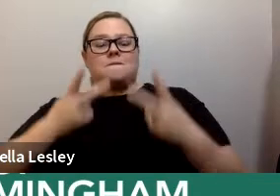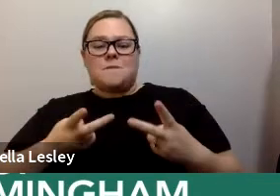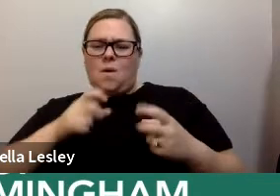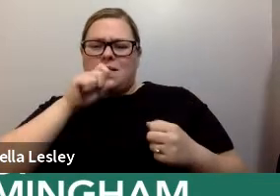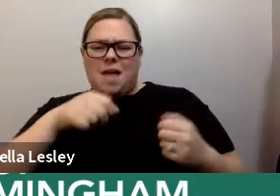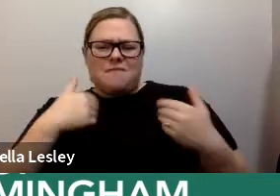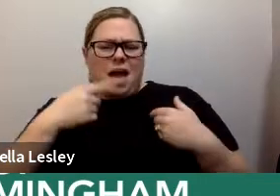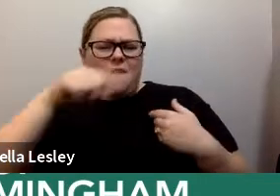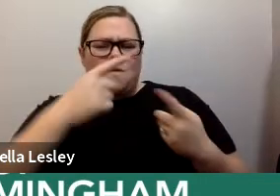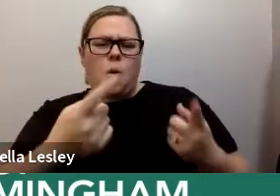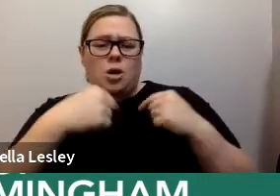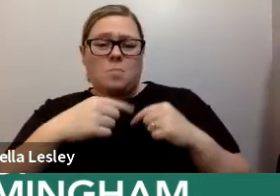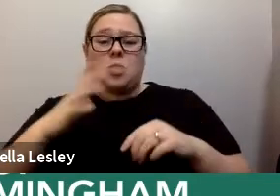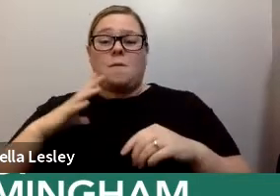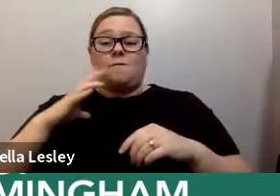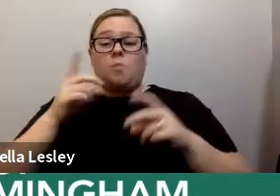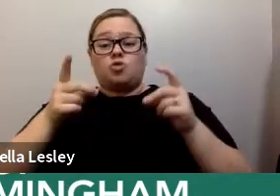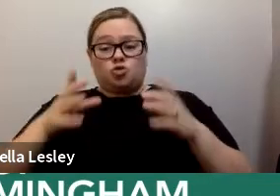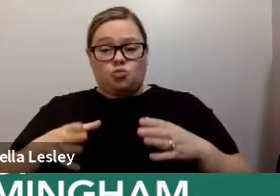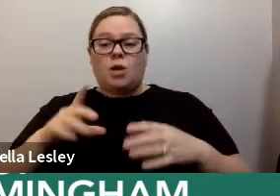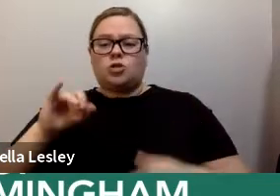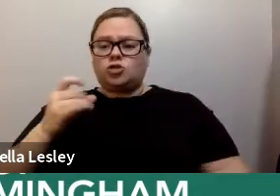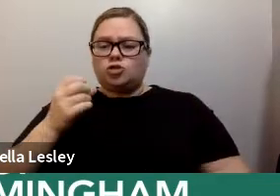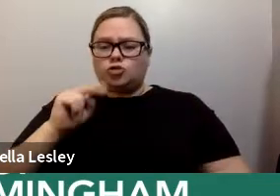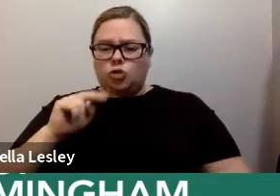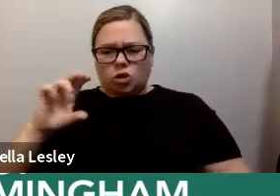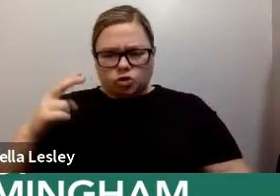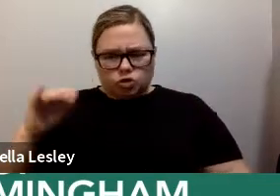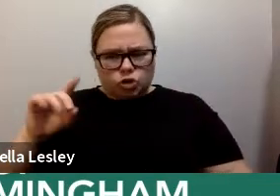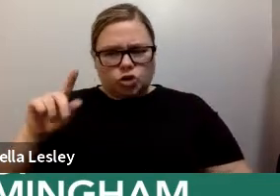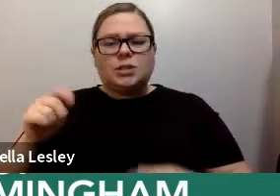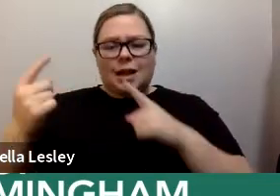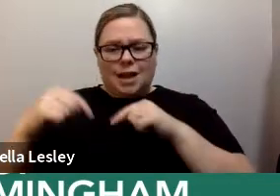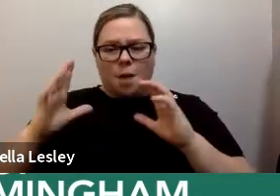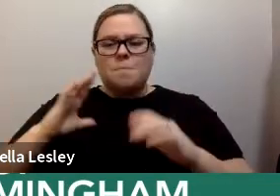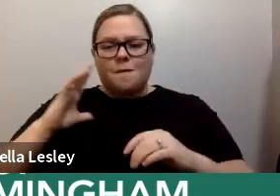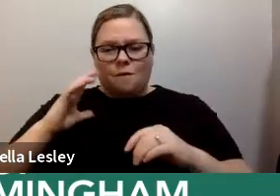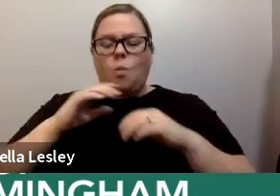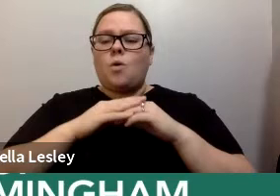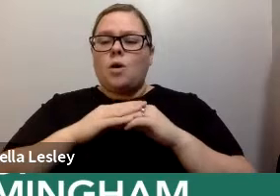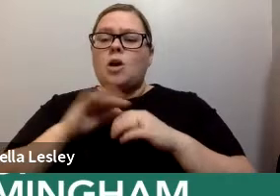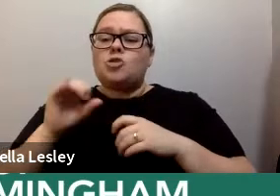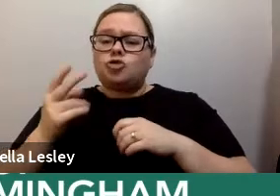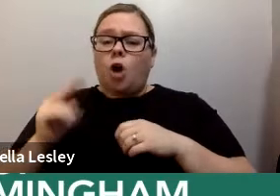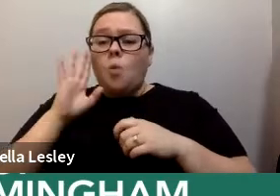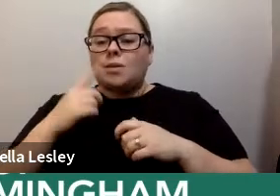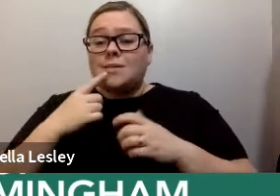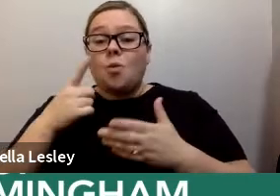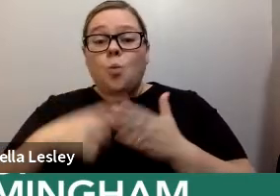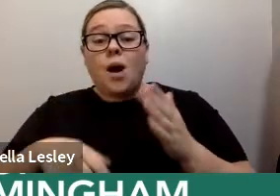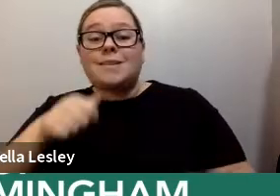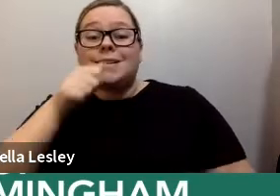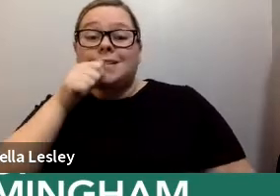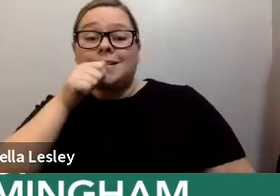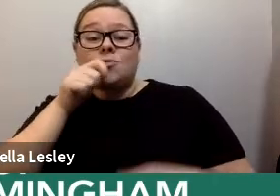had the former director here, John Cheetah, and you know, John constantly would say, what is the secret sauce about UAB and